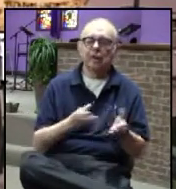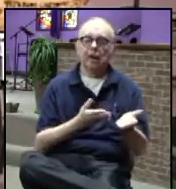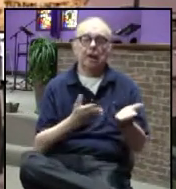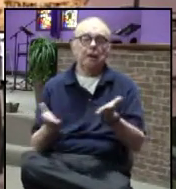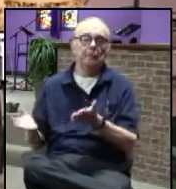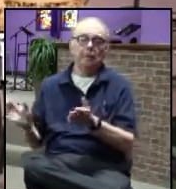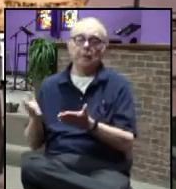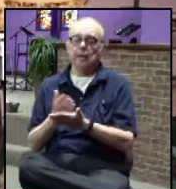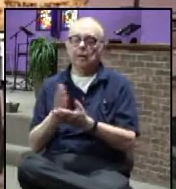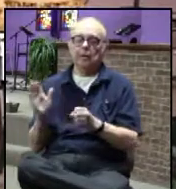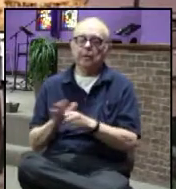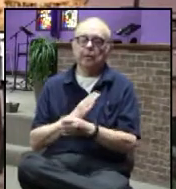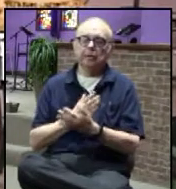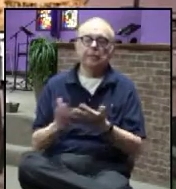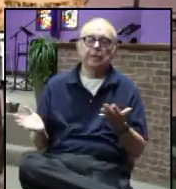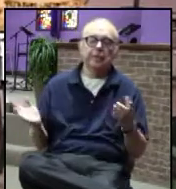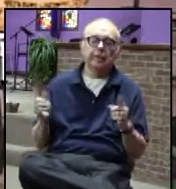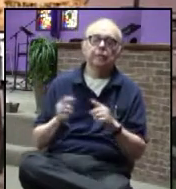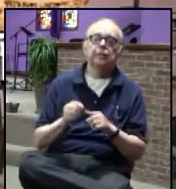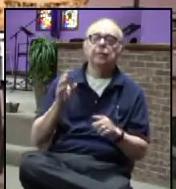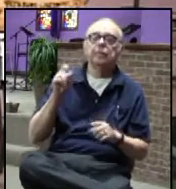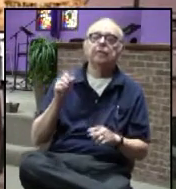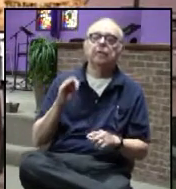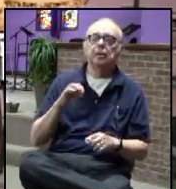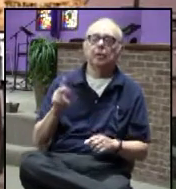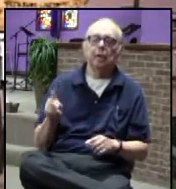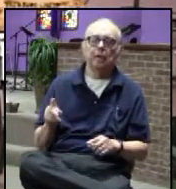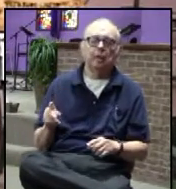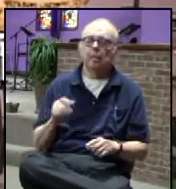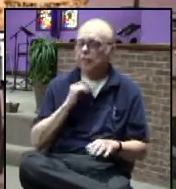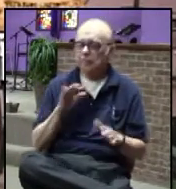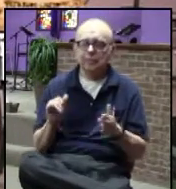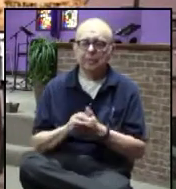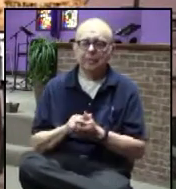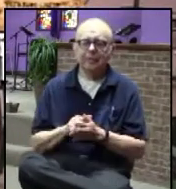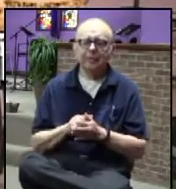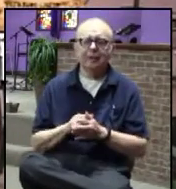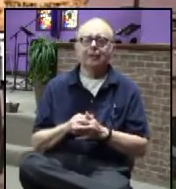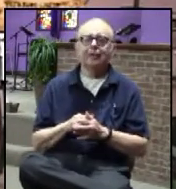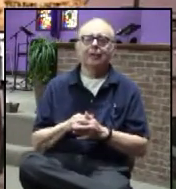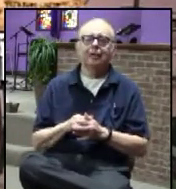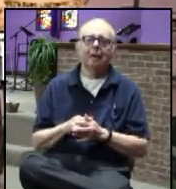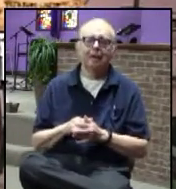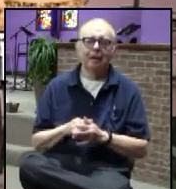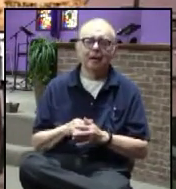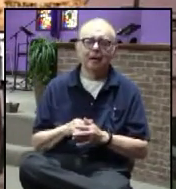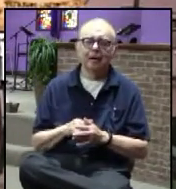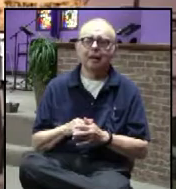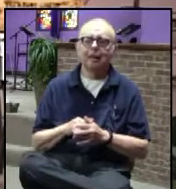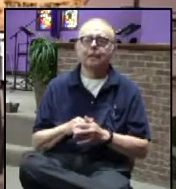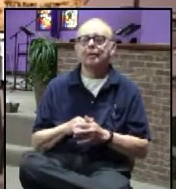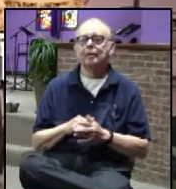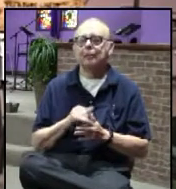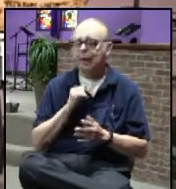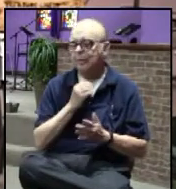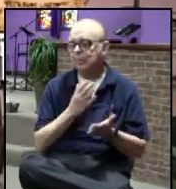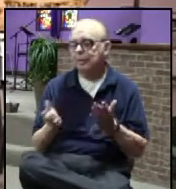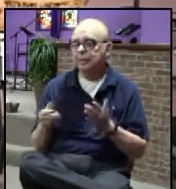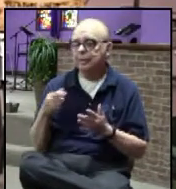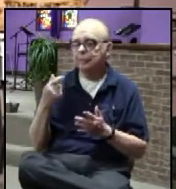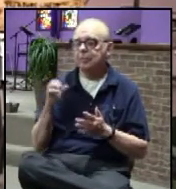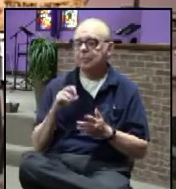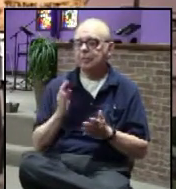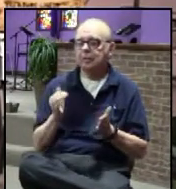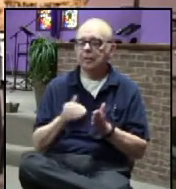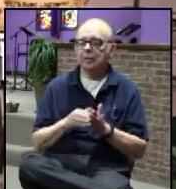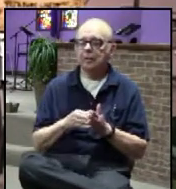dump and dump it. You know, but you don't do that because they don't bring the garage back.